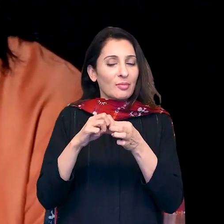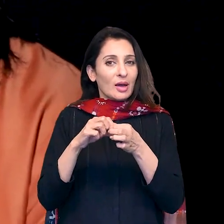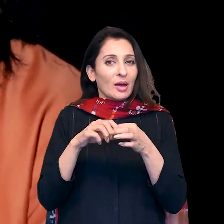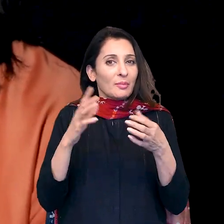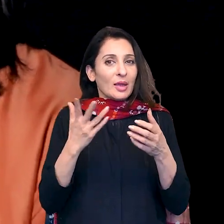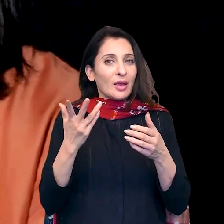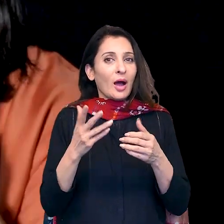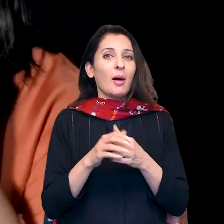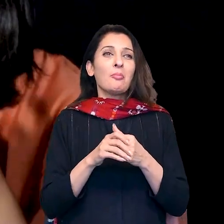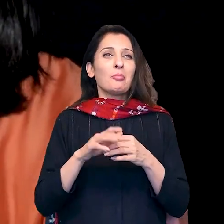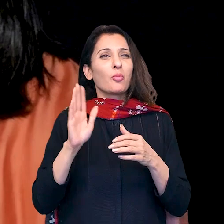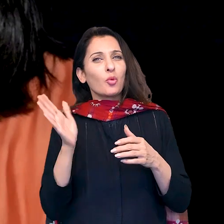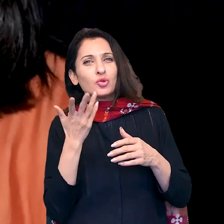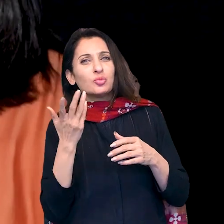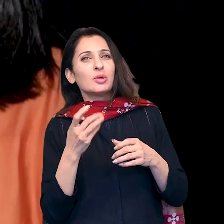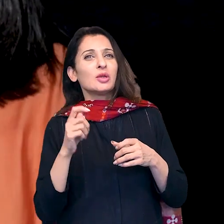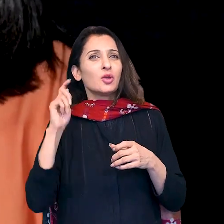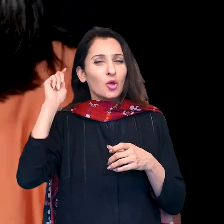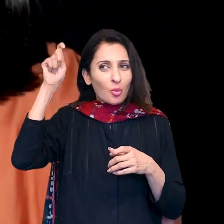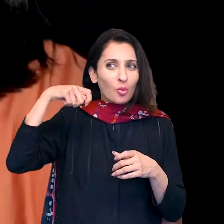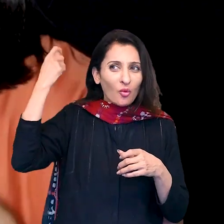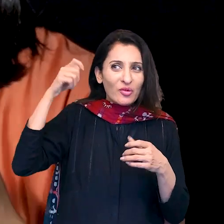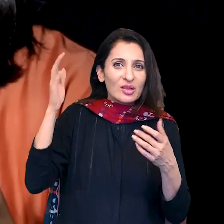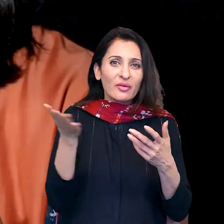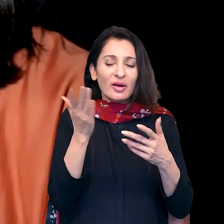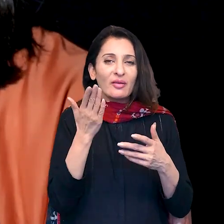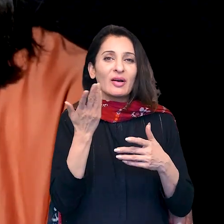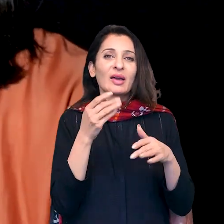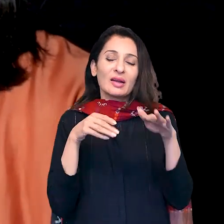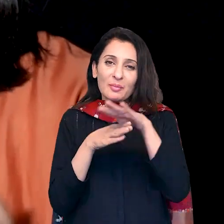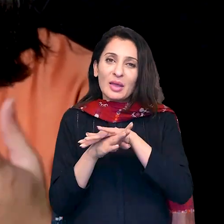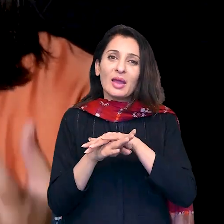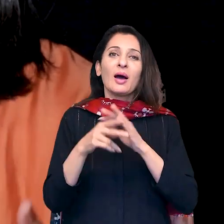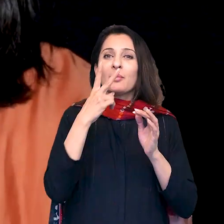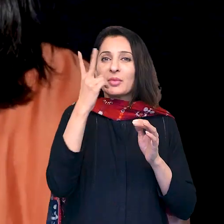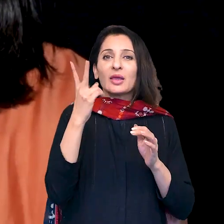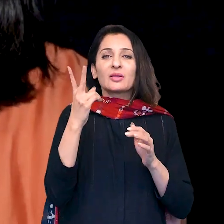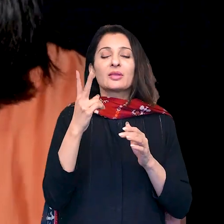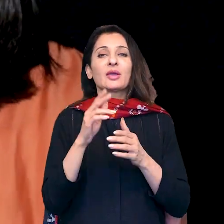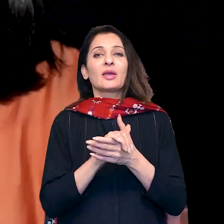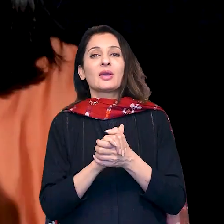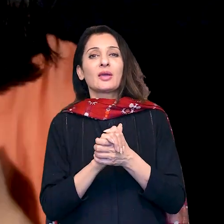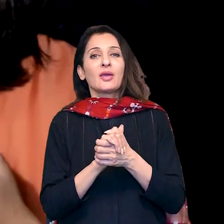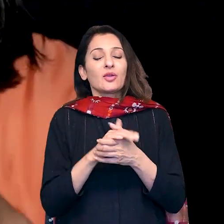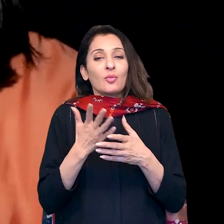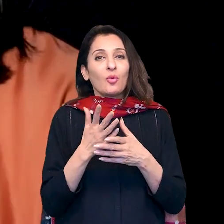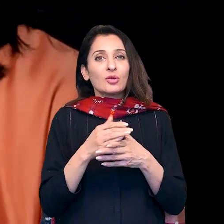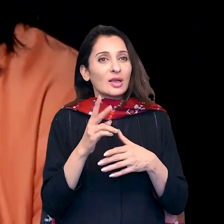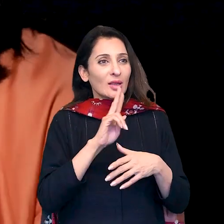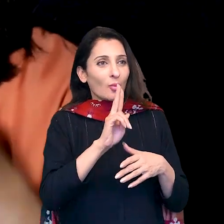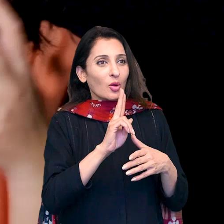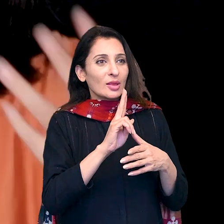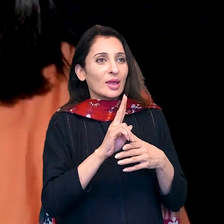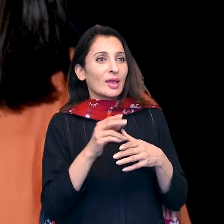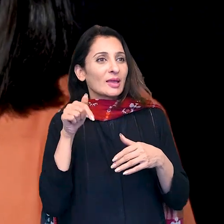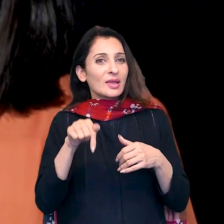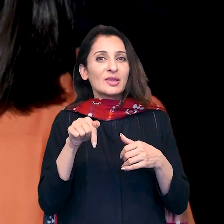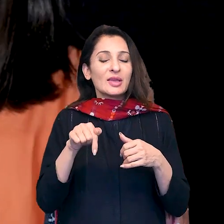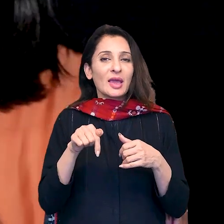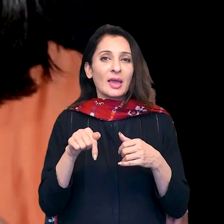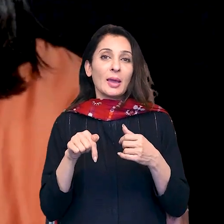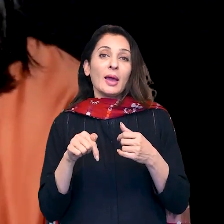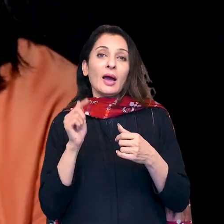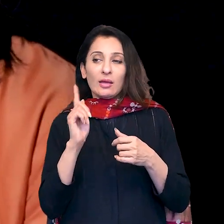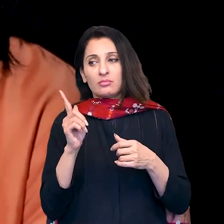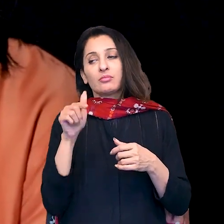our identities of what the one is, and so many people come up and saying, I found my one, and this is my one, or this is not the one.